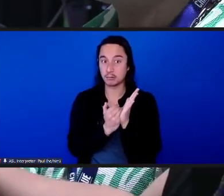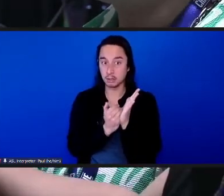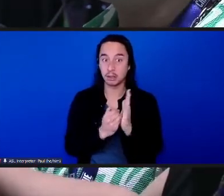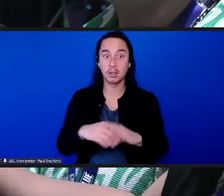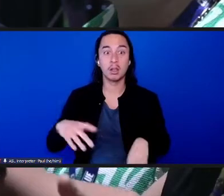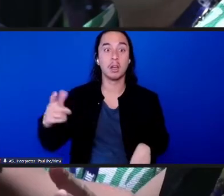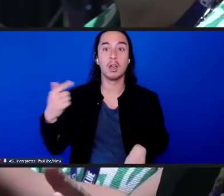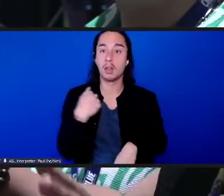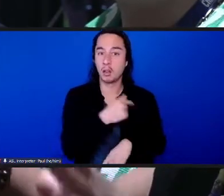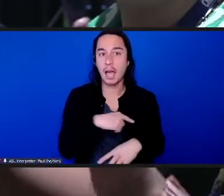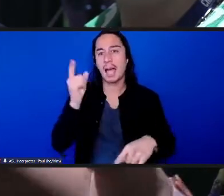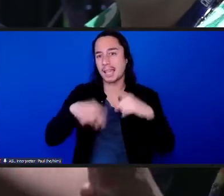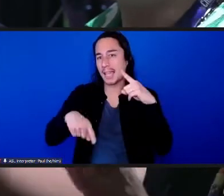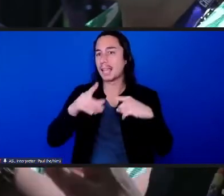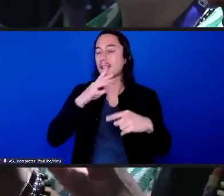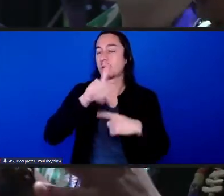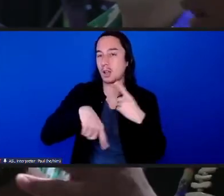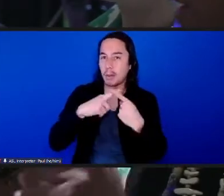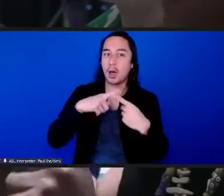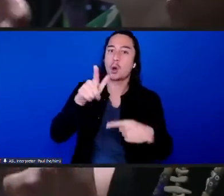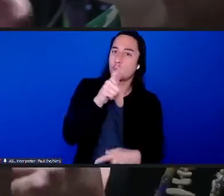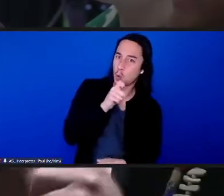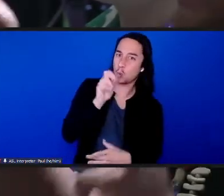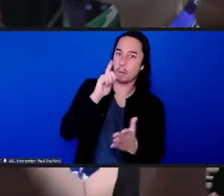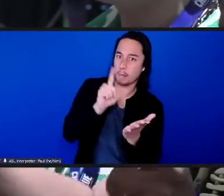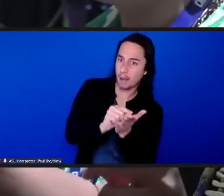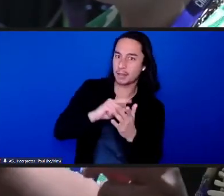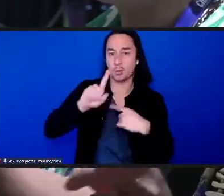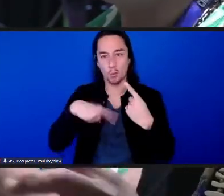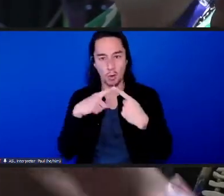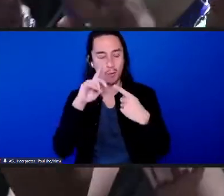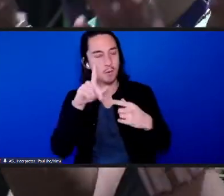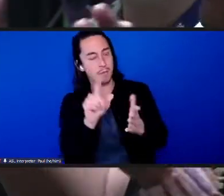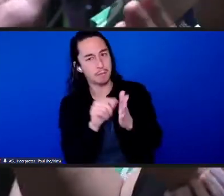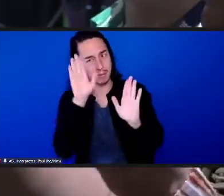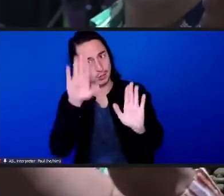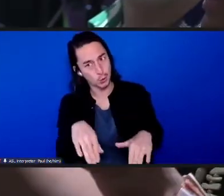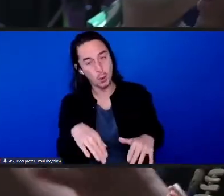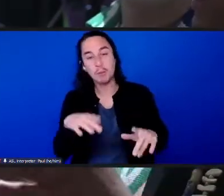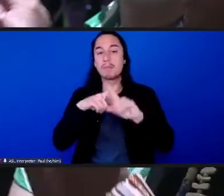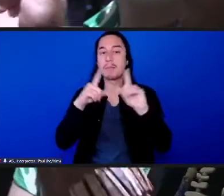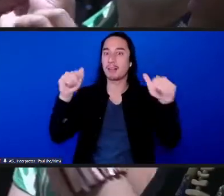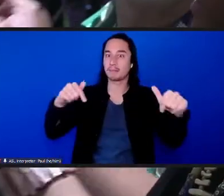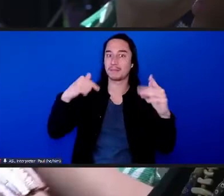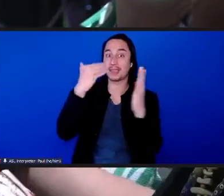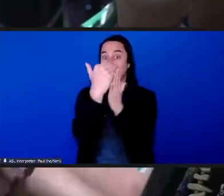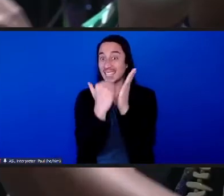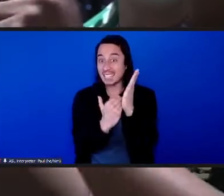I can't talk about who and when, because you know. But this list and the accountability